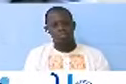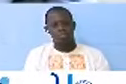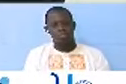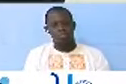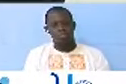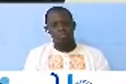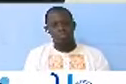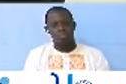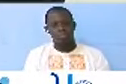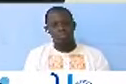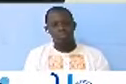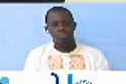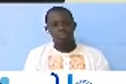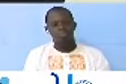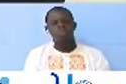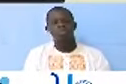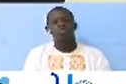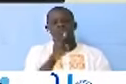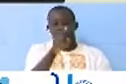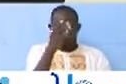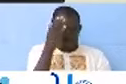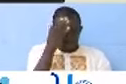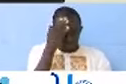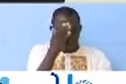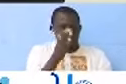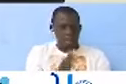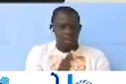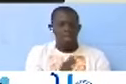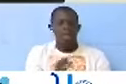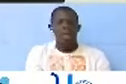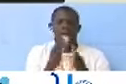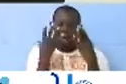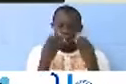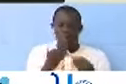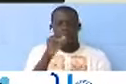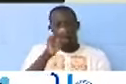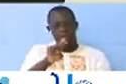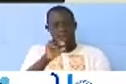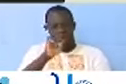Thank you very much. You know exactly how the NIA operates.